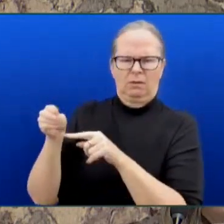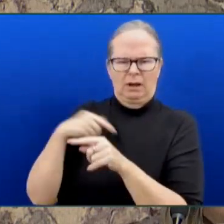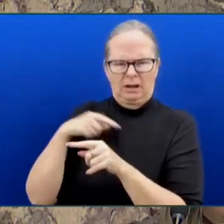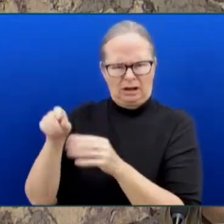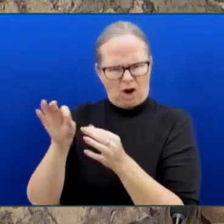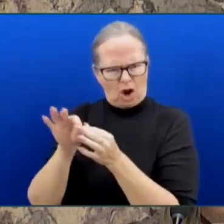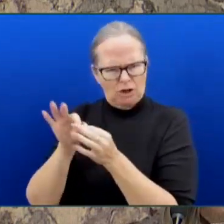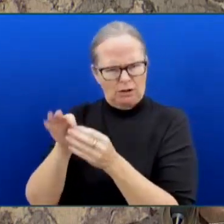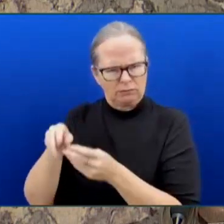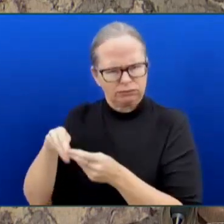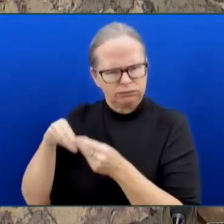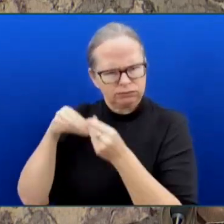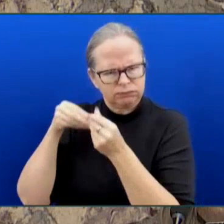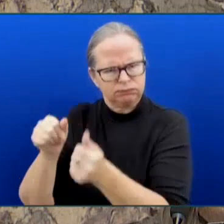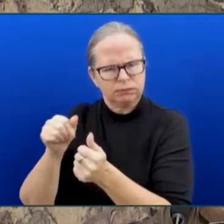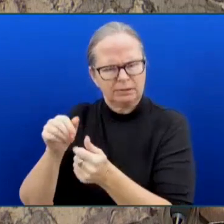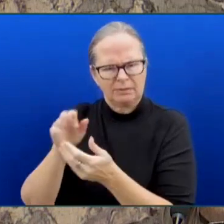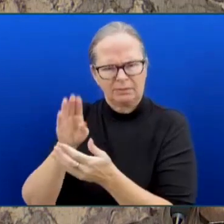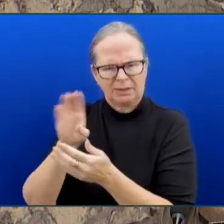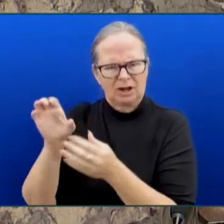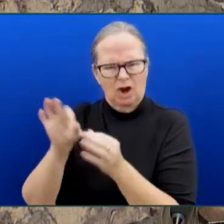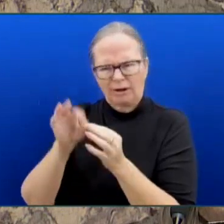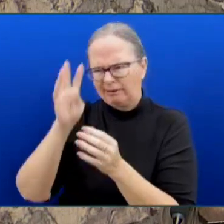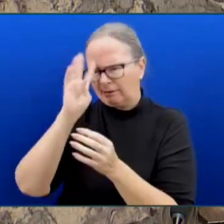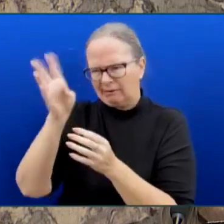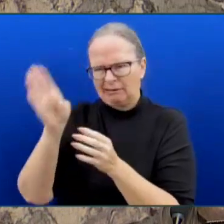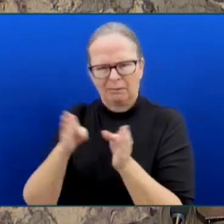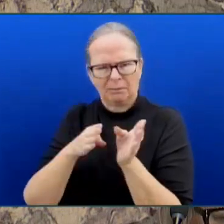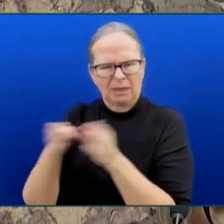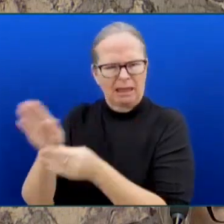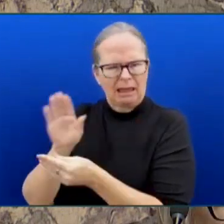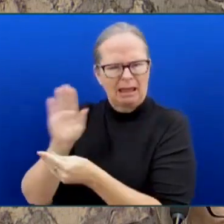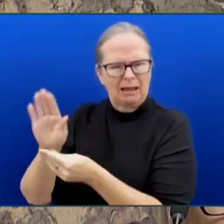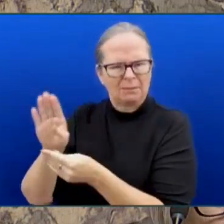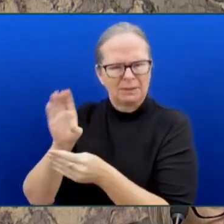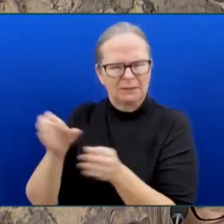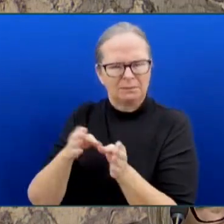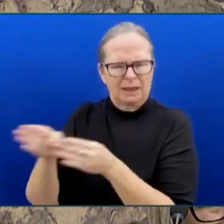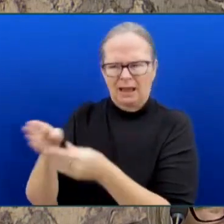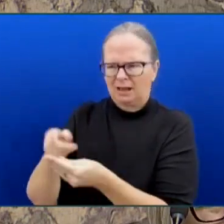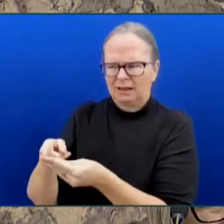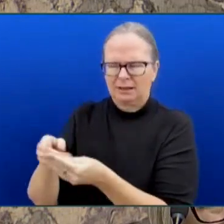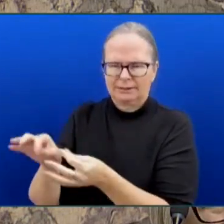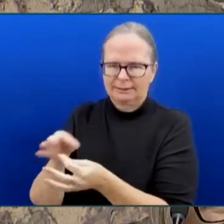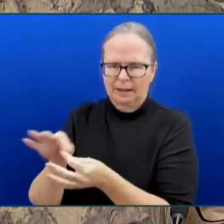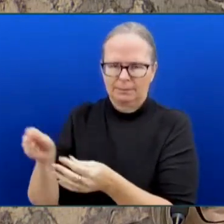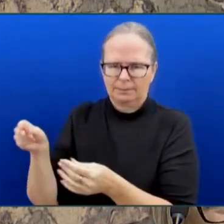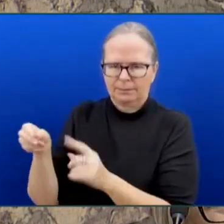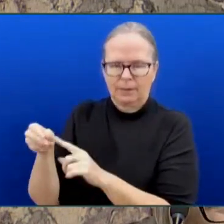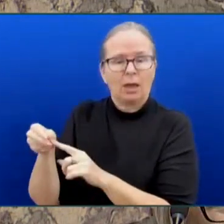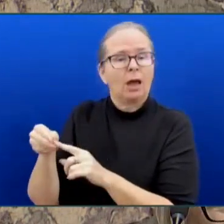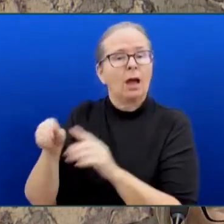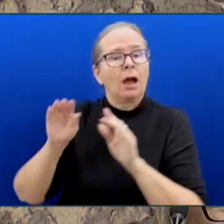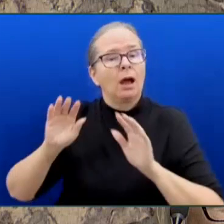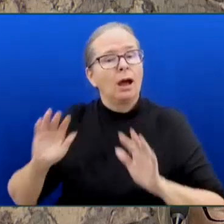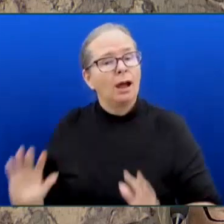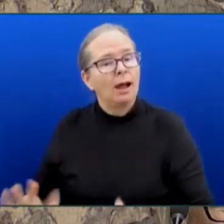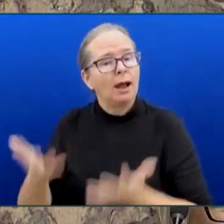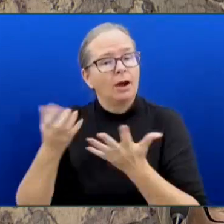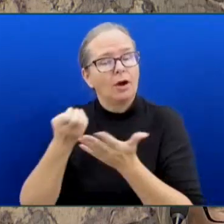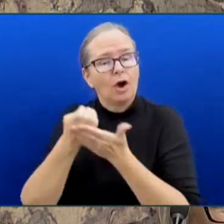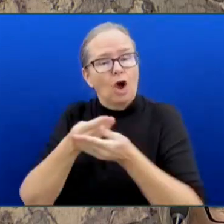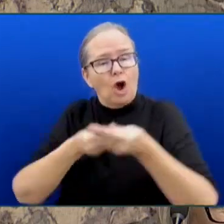simple. In order to electrify the economy, you need mining. Copper, nickel, graphite, lithium, rare